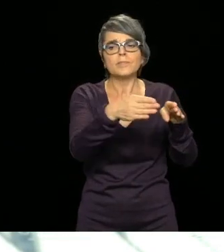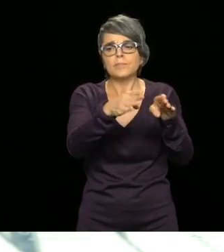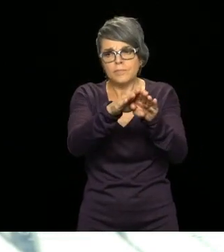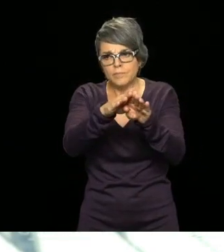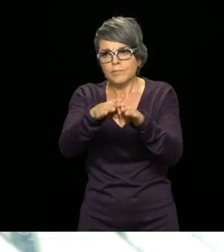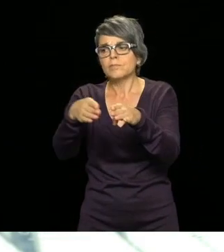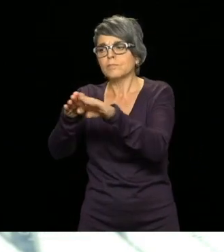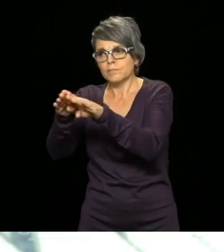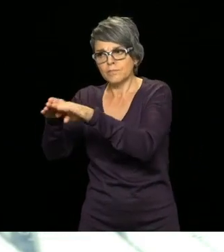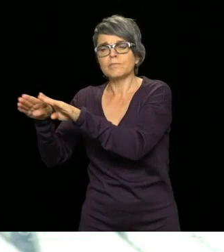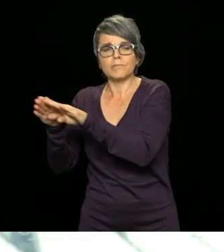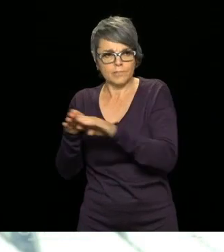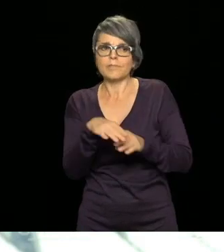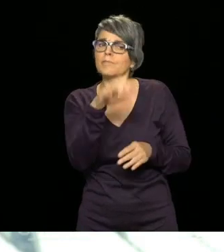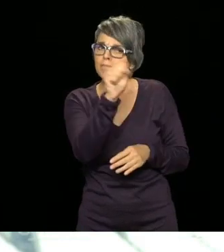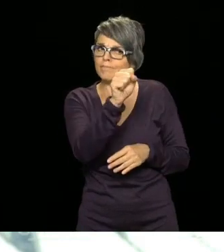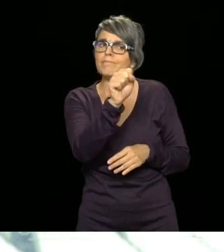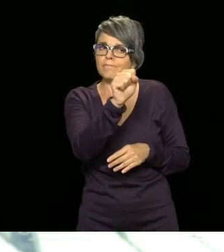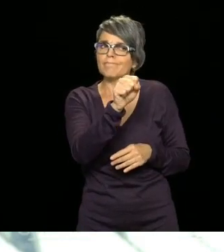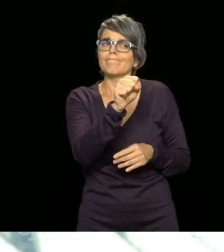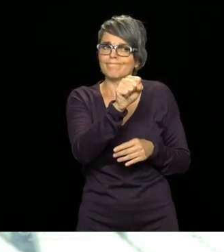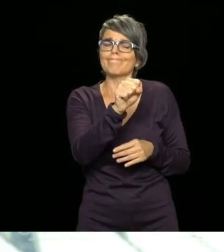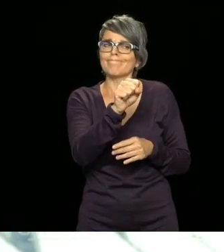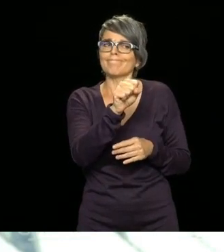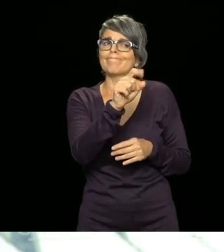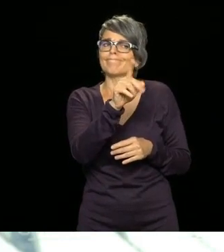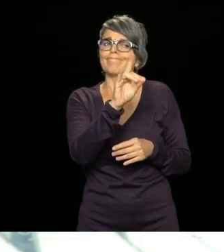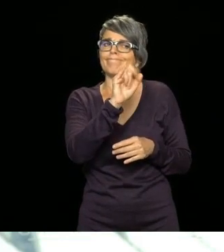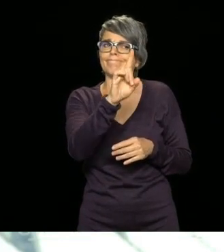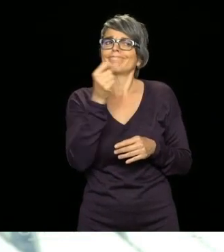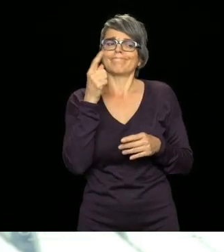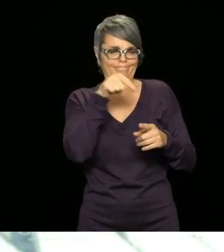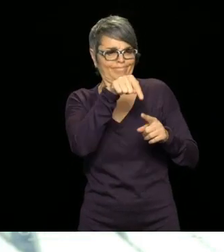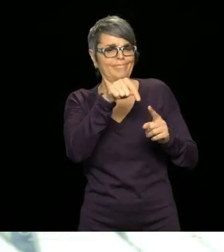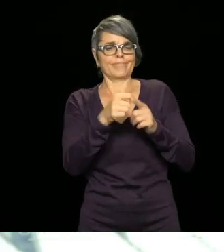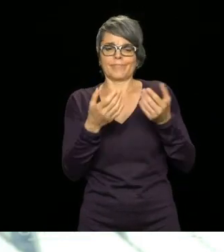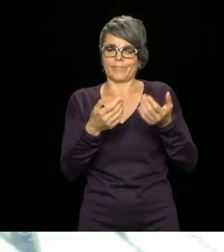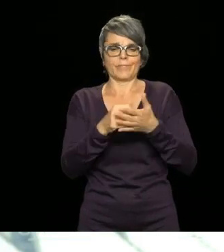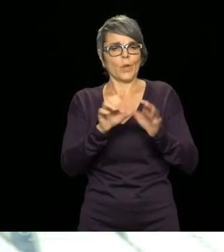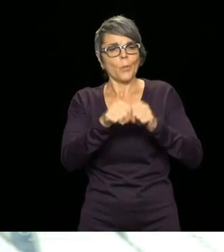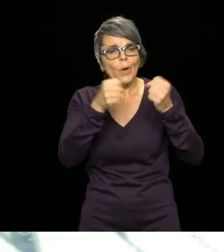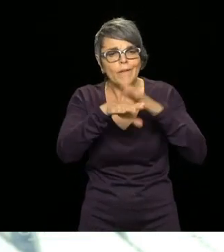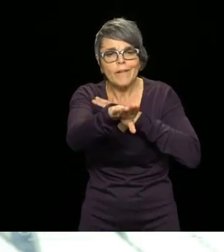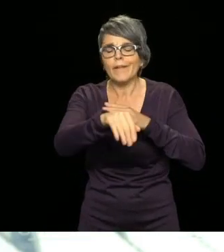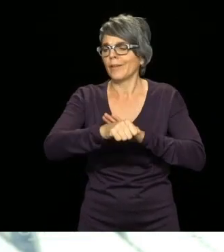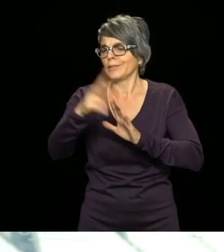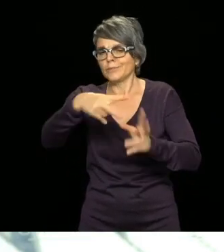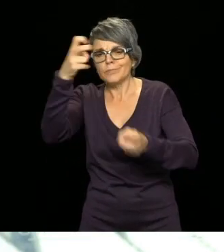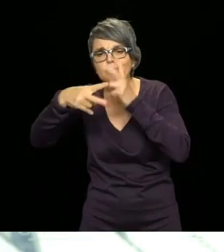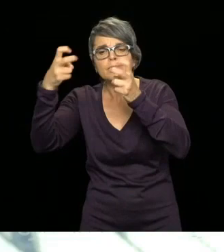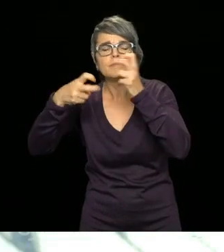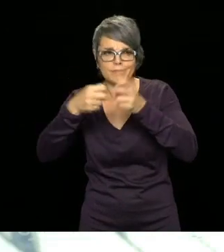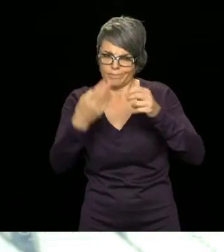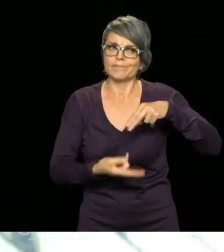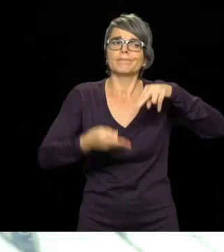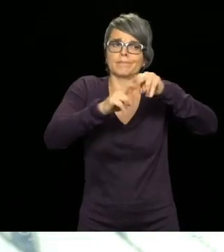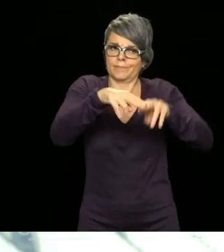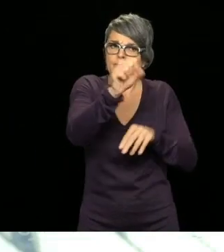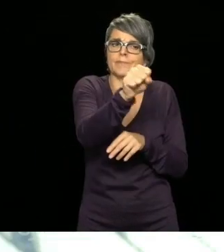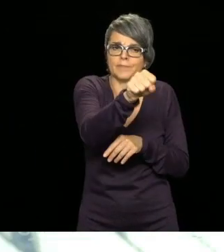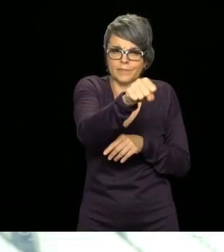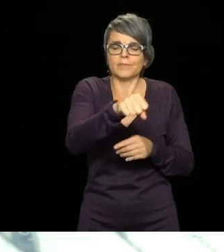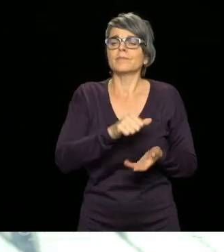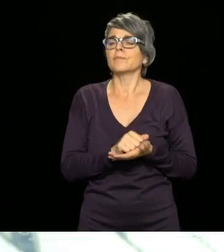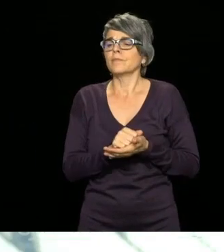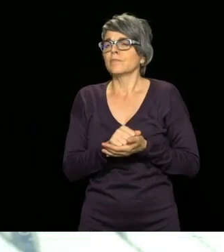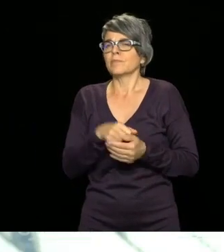a rise in opportunistic crimes, particularly in commercial areas. Police are aware of that. Local governments have been aware of that.